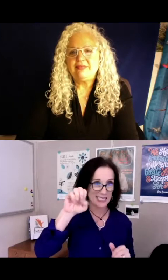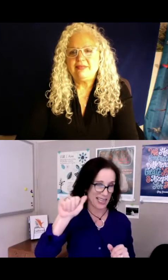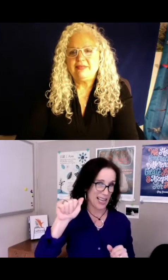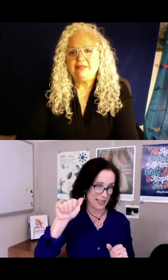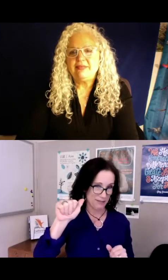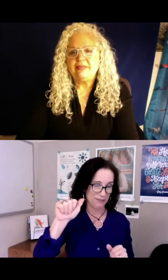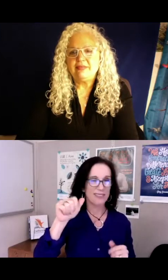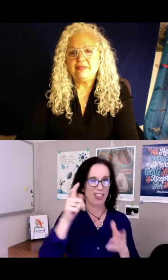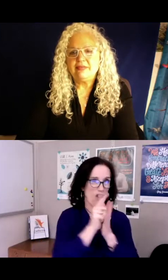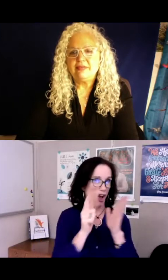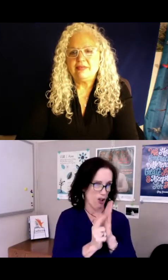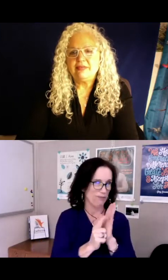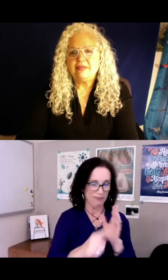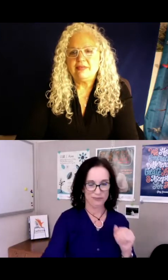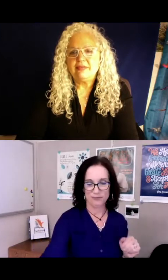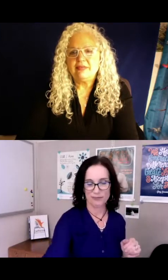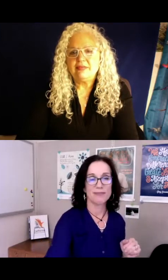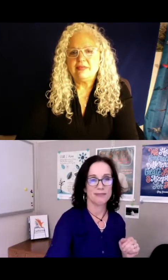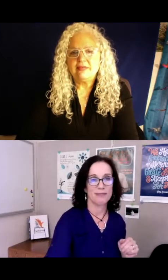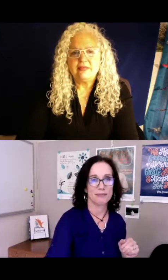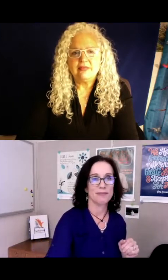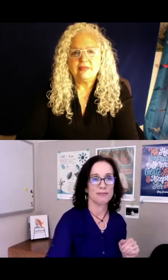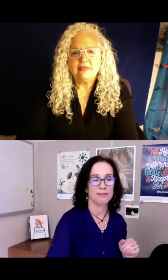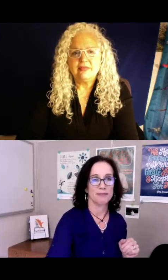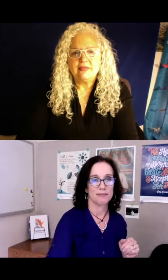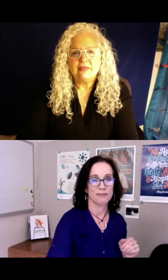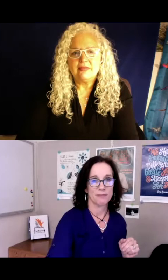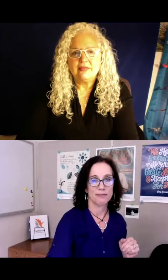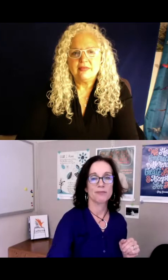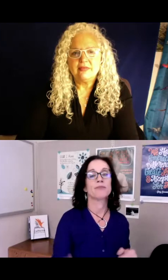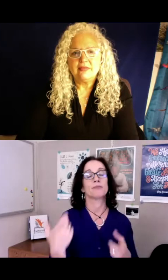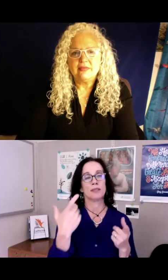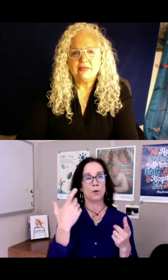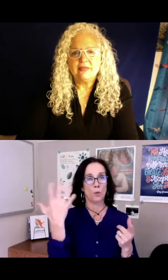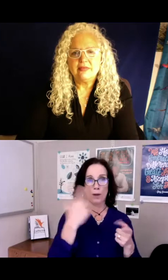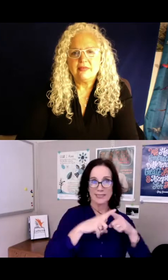So we will explain what IDEA means, that law,